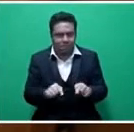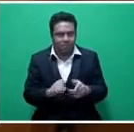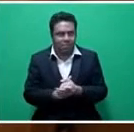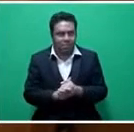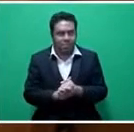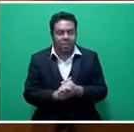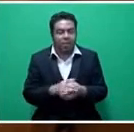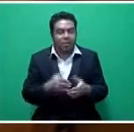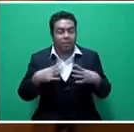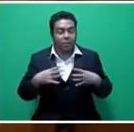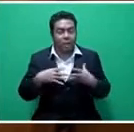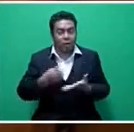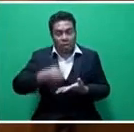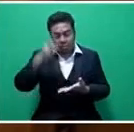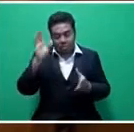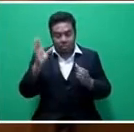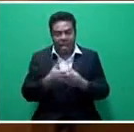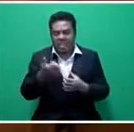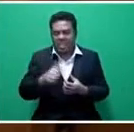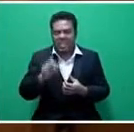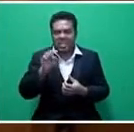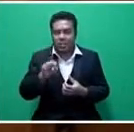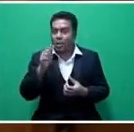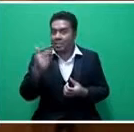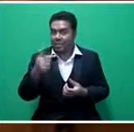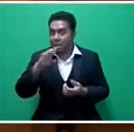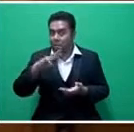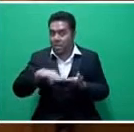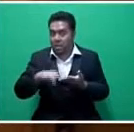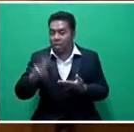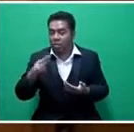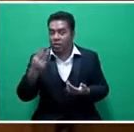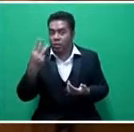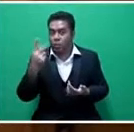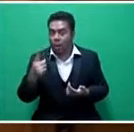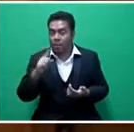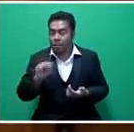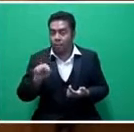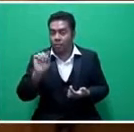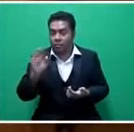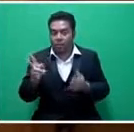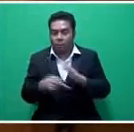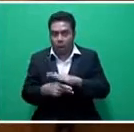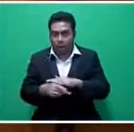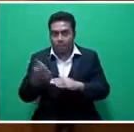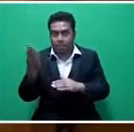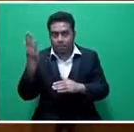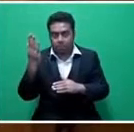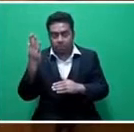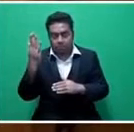fiscal year budget for the free education grant is 60.7 million, 31.5 million for primary schools,